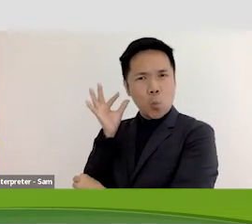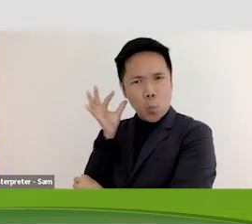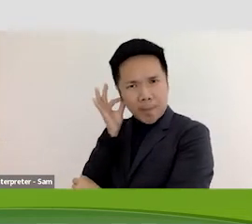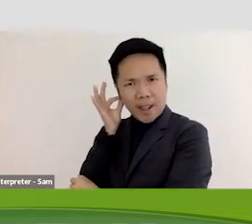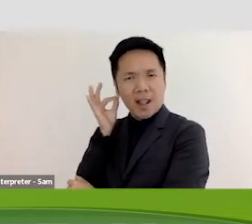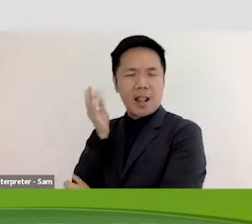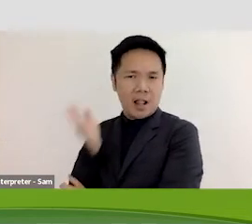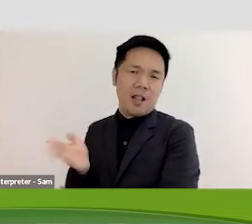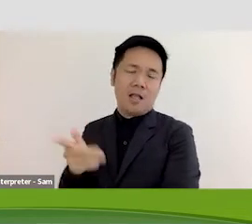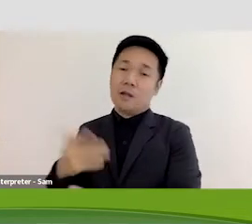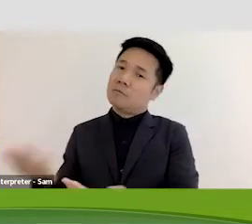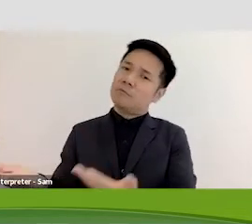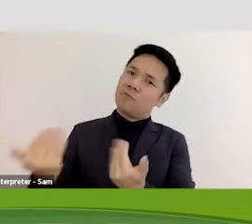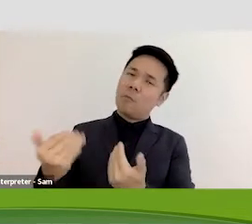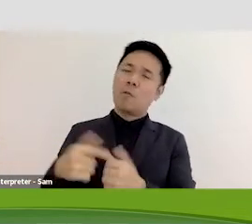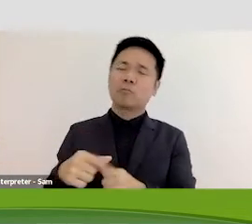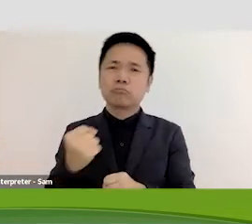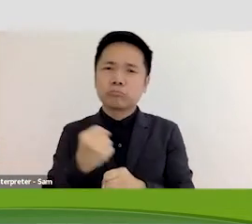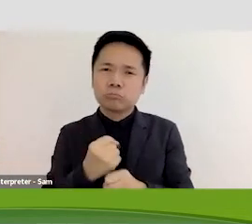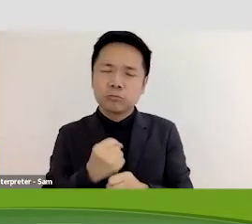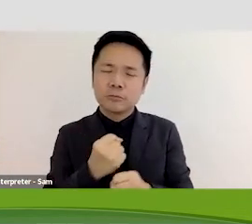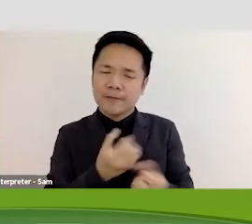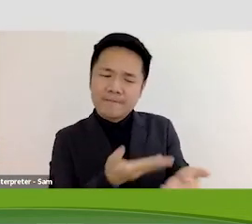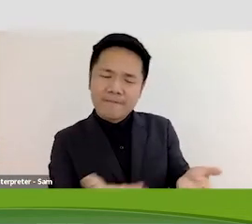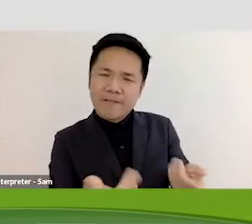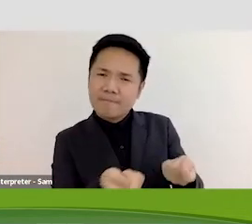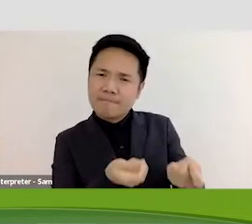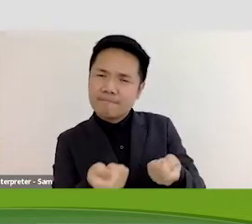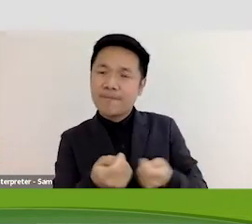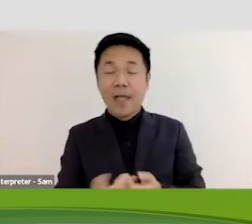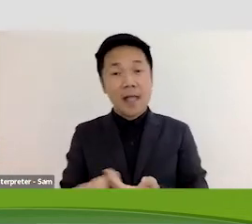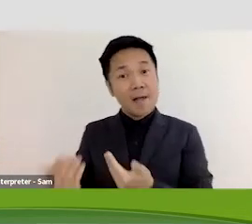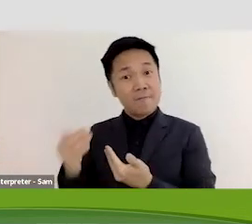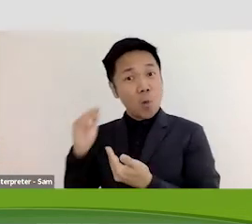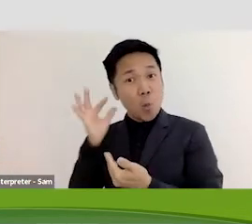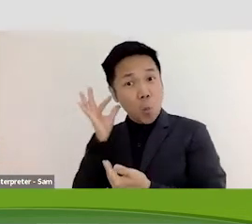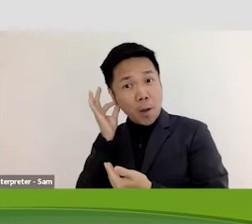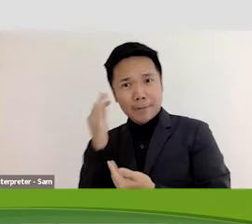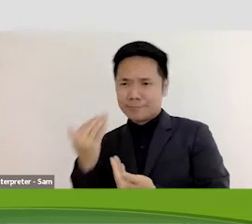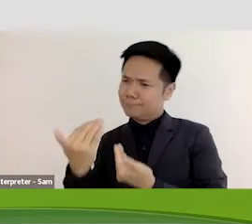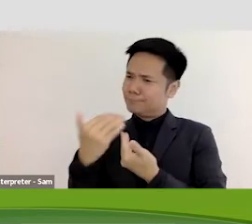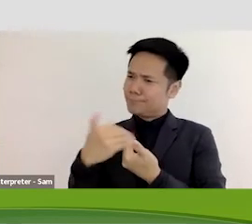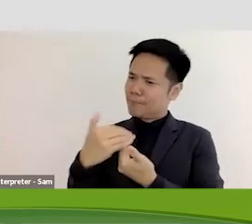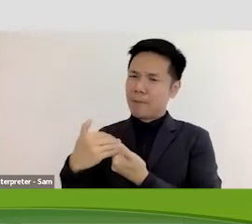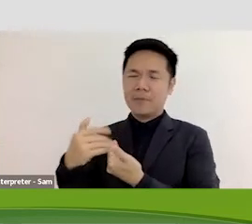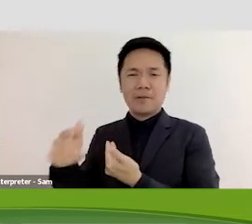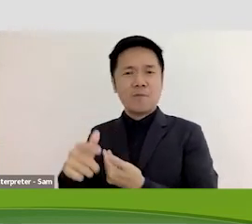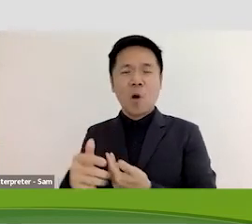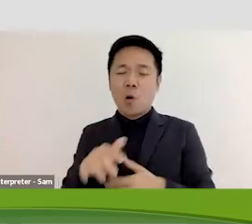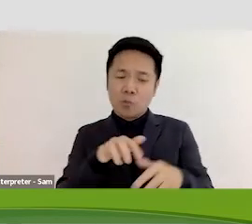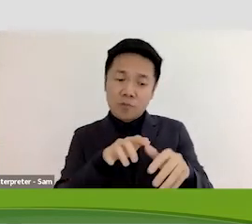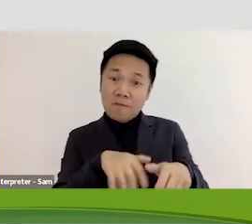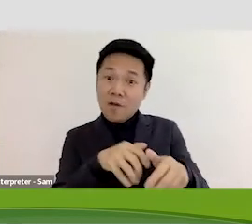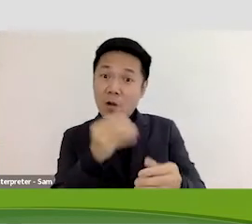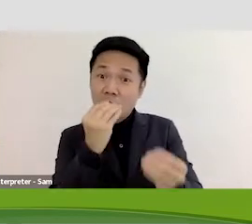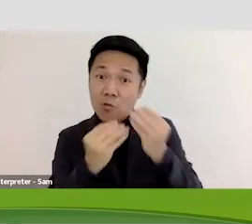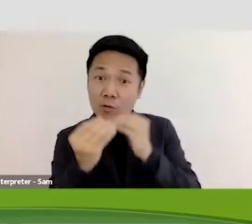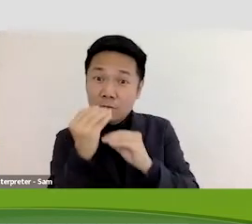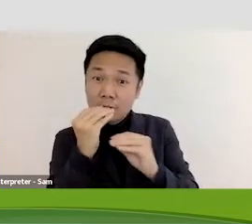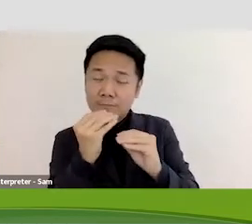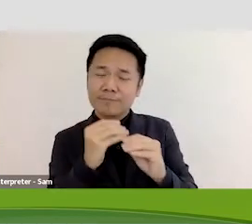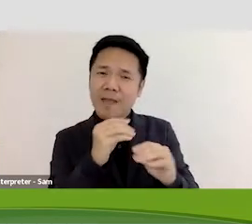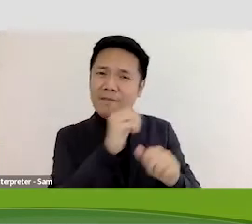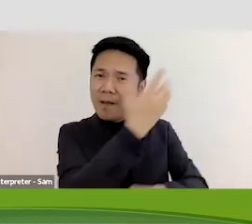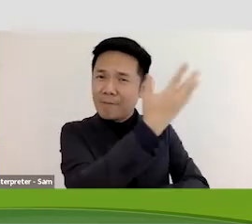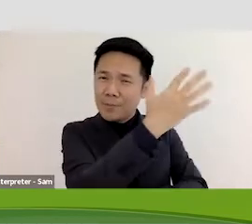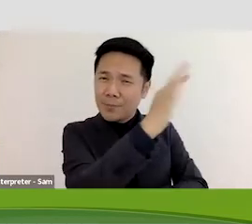over productive resources, and enables their engagement in sustainable food production that restores biodiversity,